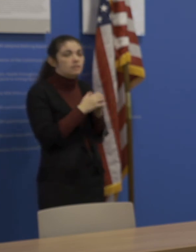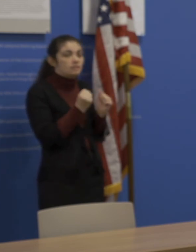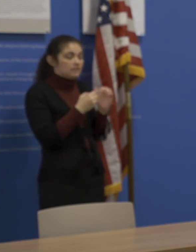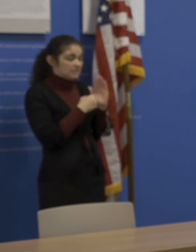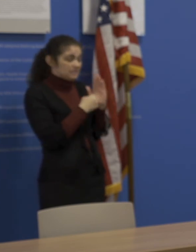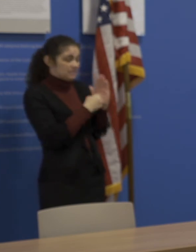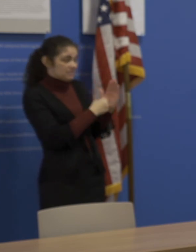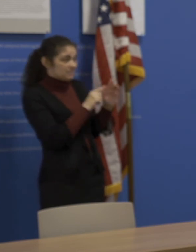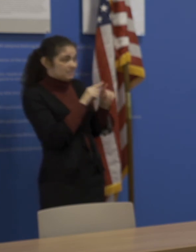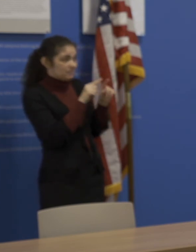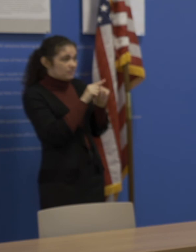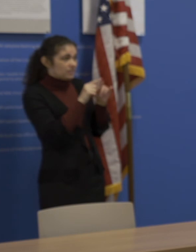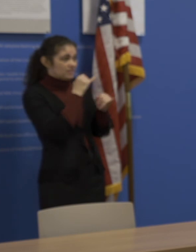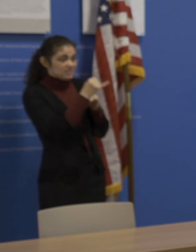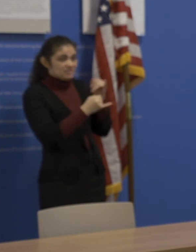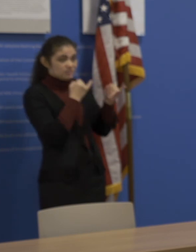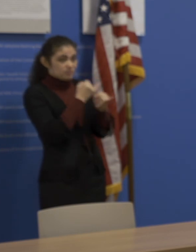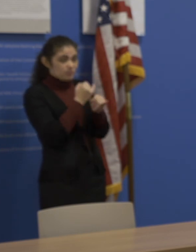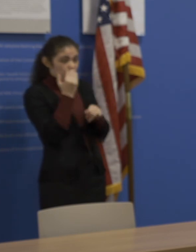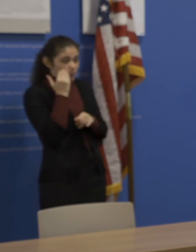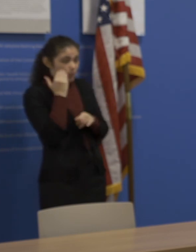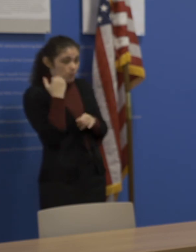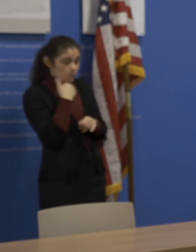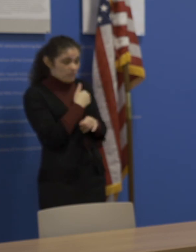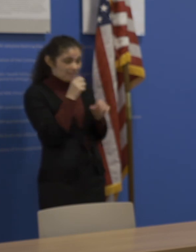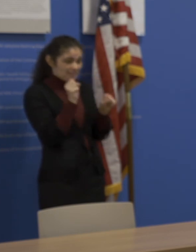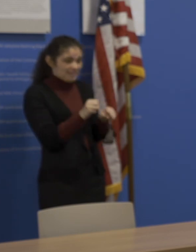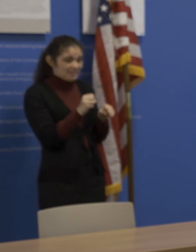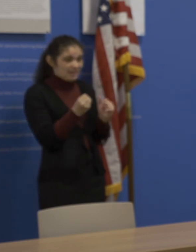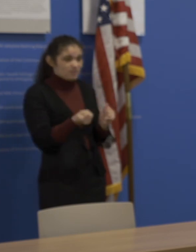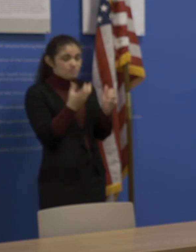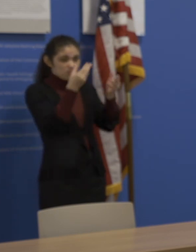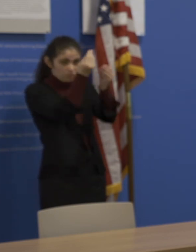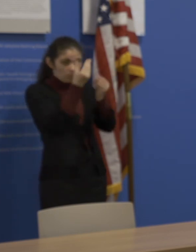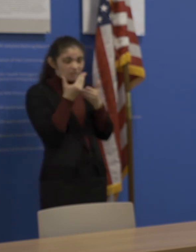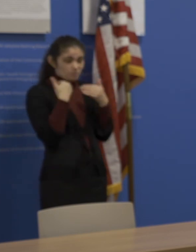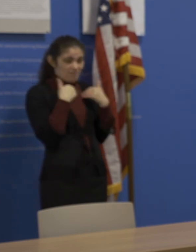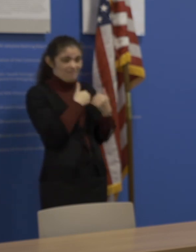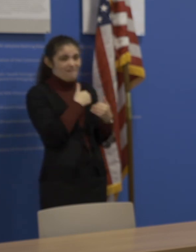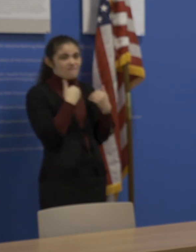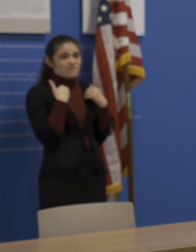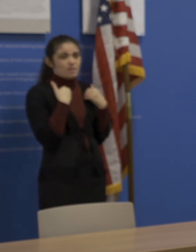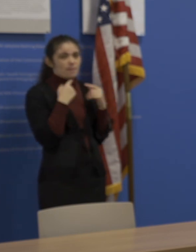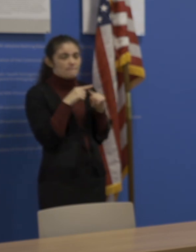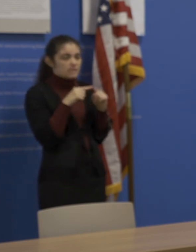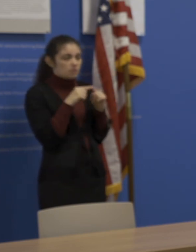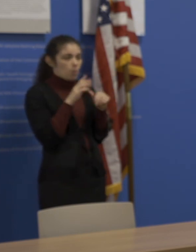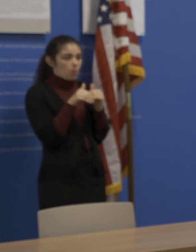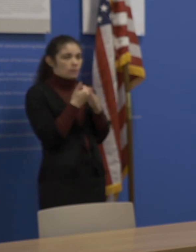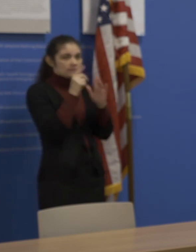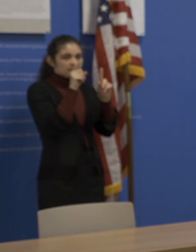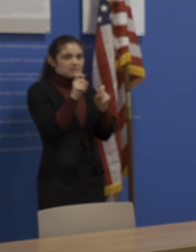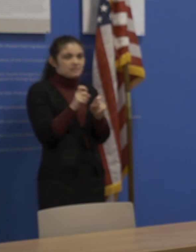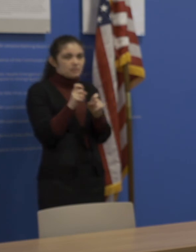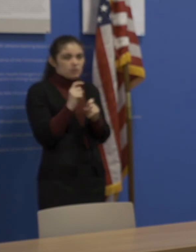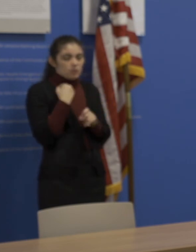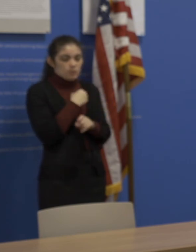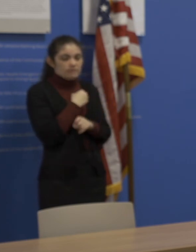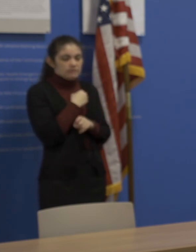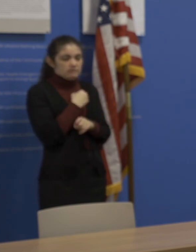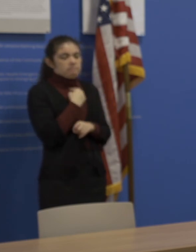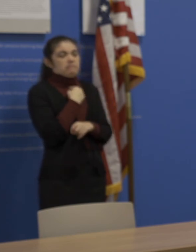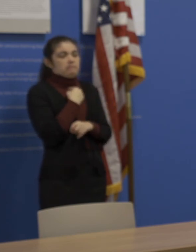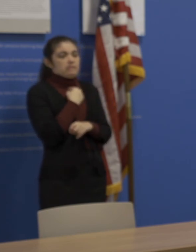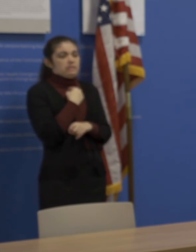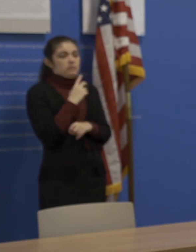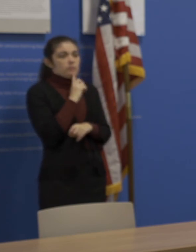at multiple institutions trying to ensure that we can take as much information as we have, but without widespread testing, we're crippled a bit